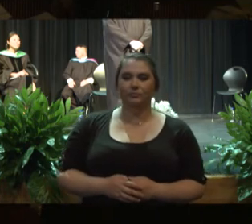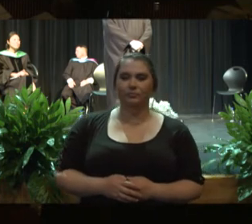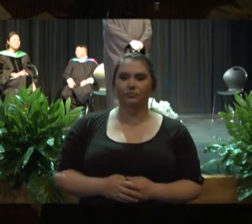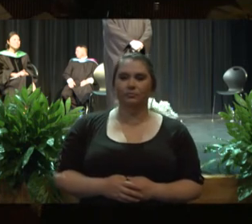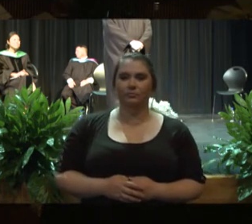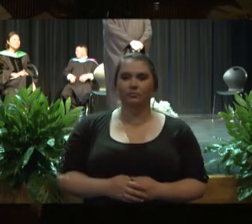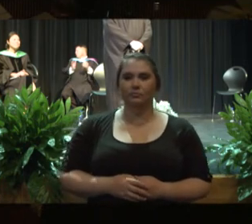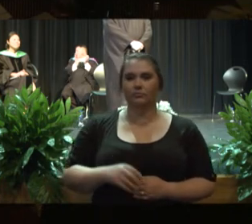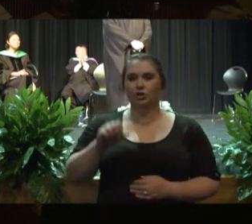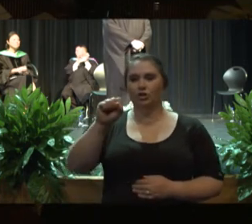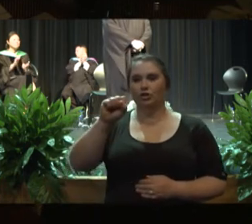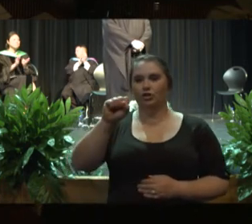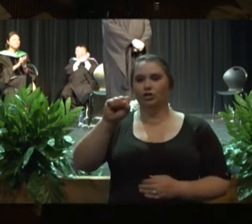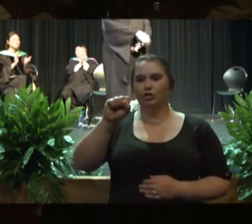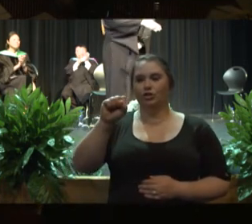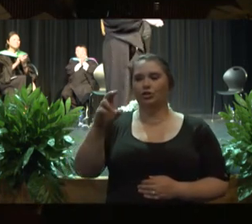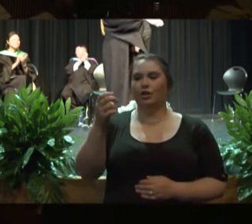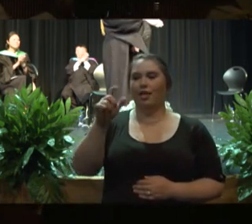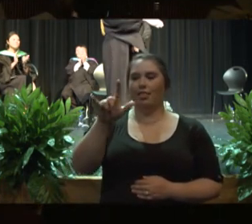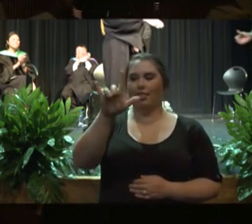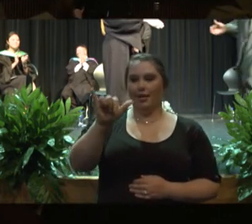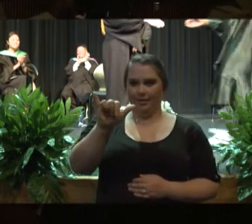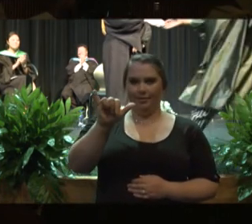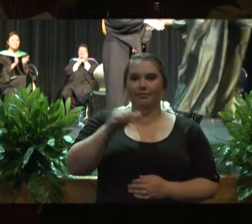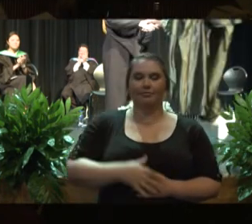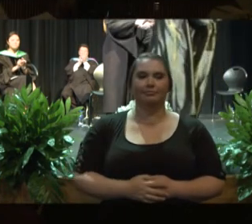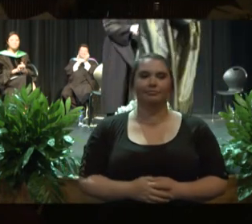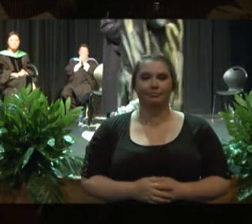Azuria LaShawn Shelley.